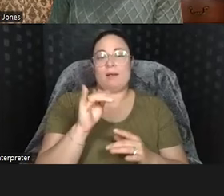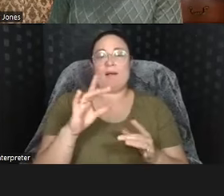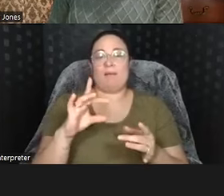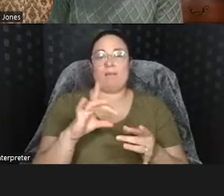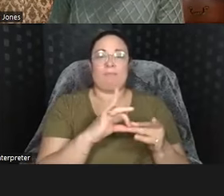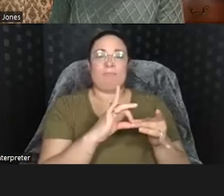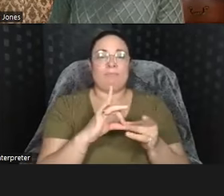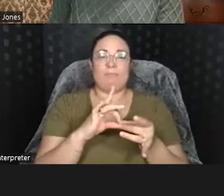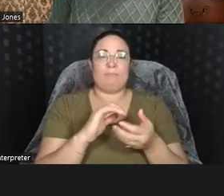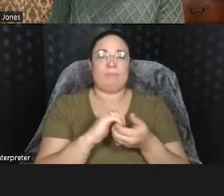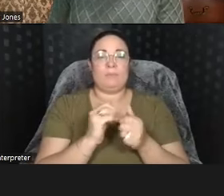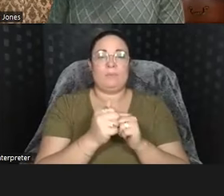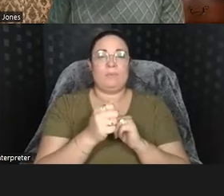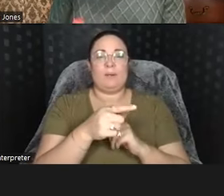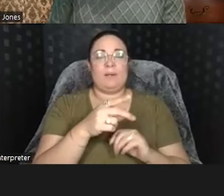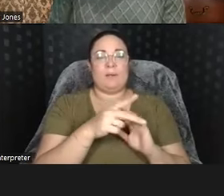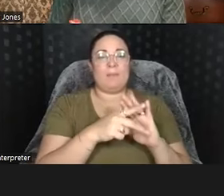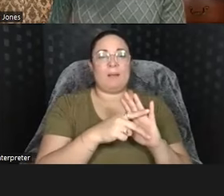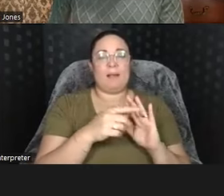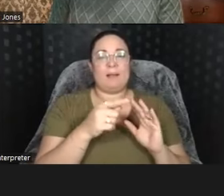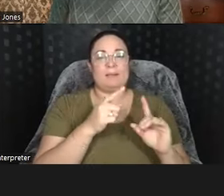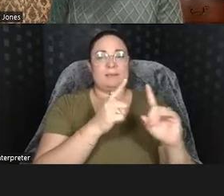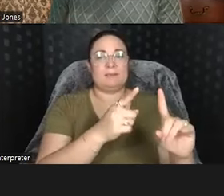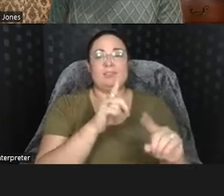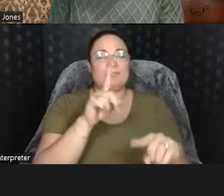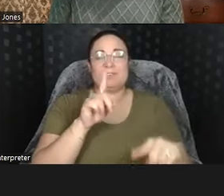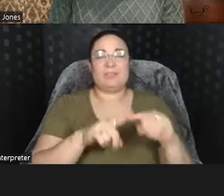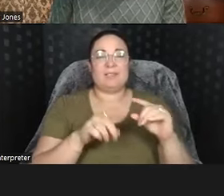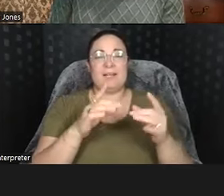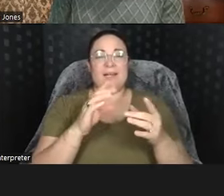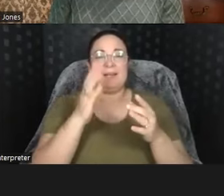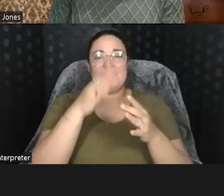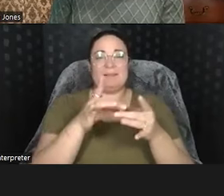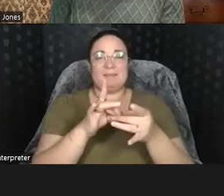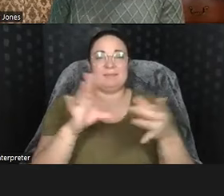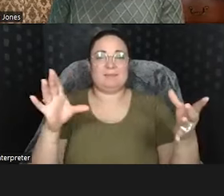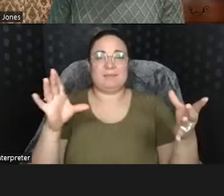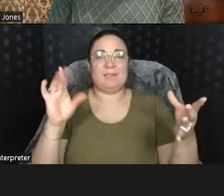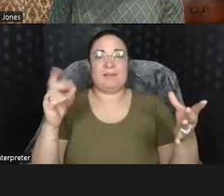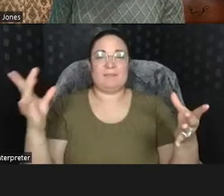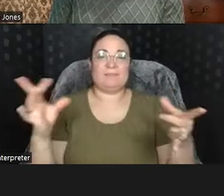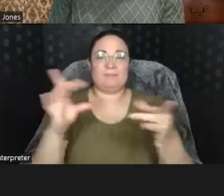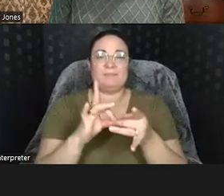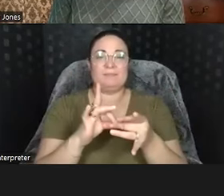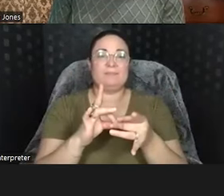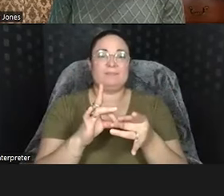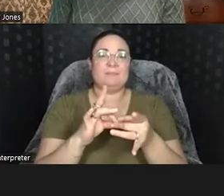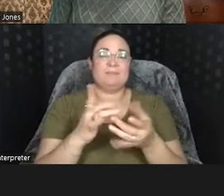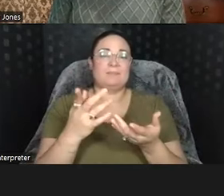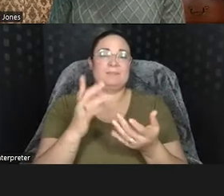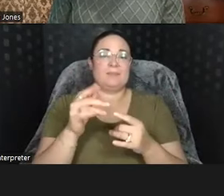a legislative and policy agenda. And that's why you can't divorce them, right? You have to see them as being a part of a unitary